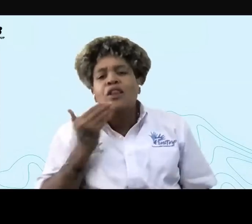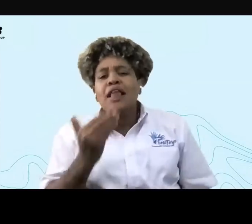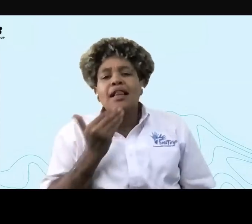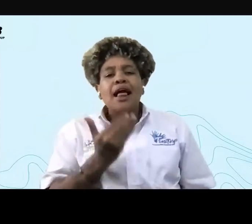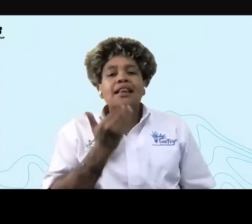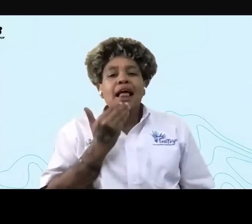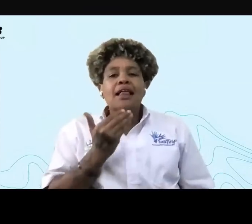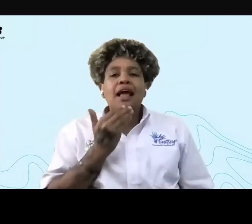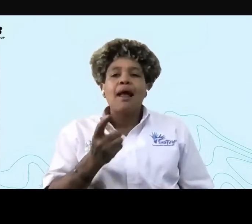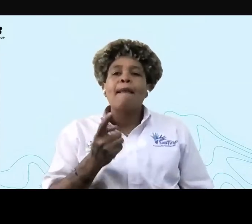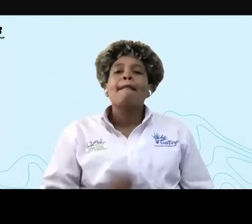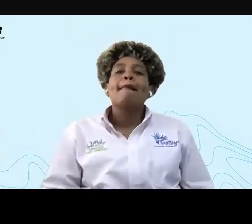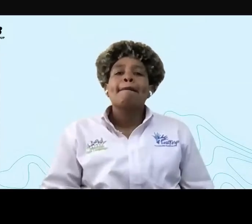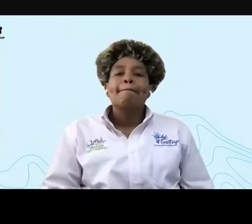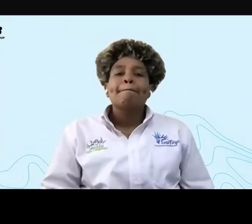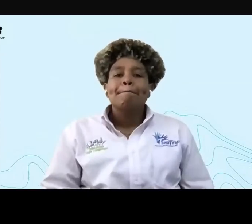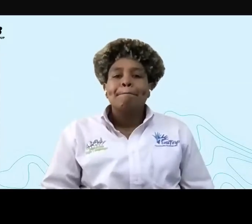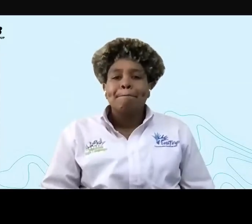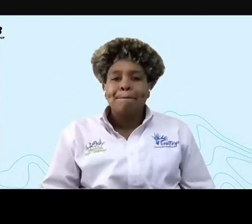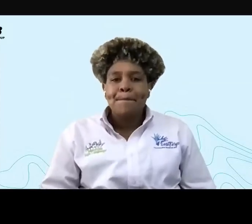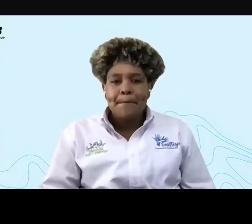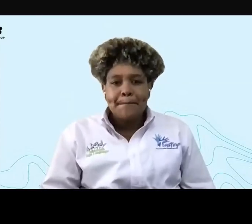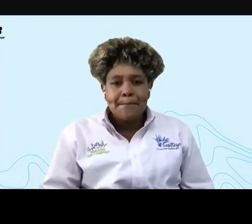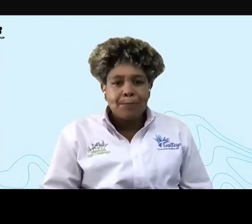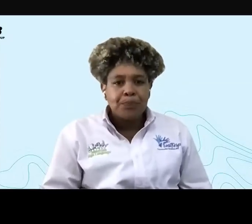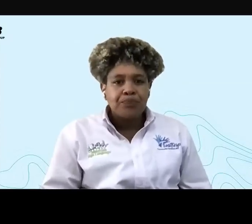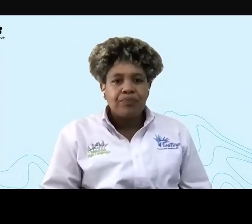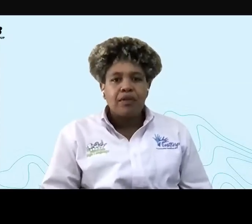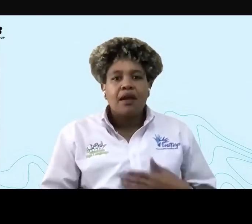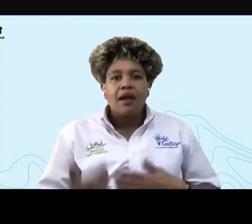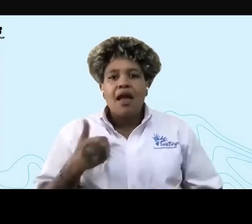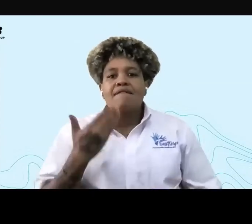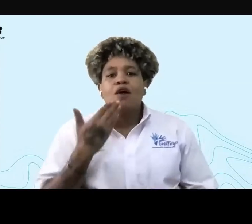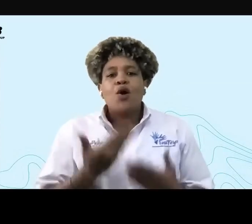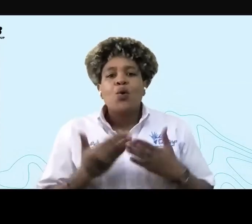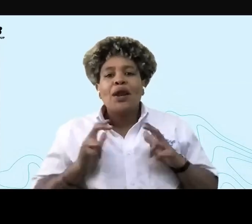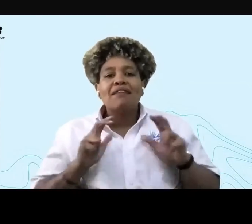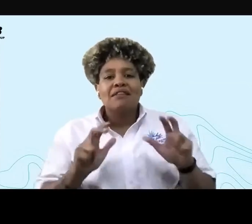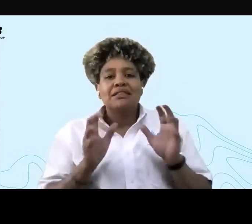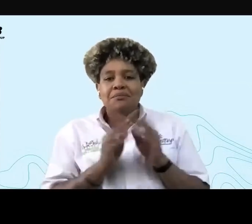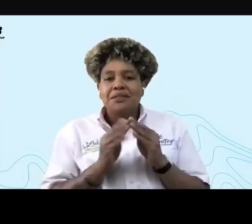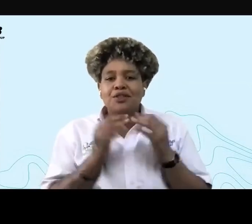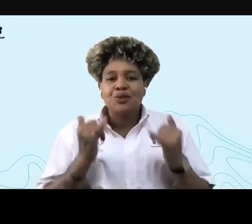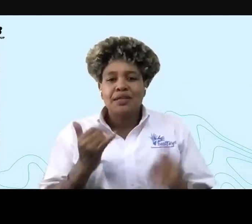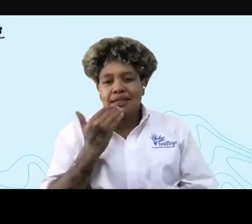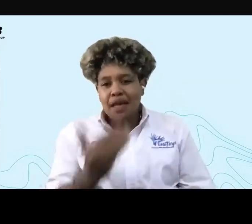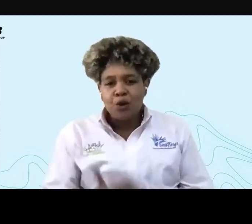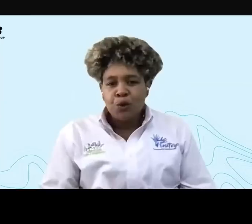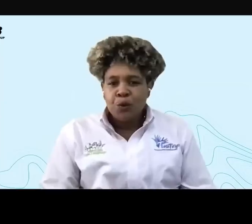much, and have a good investor briefing. Thank you.